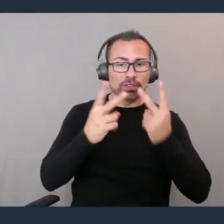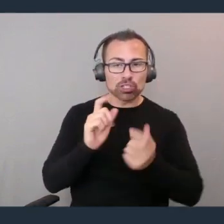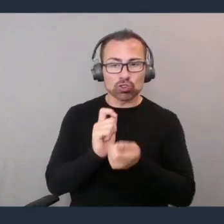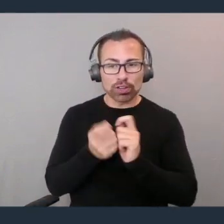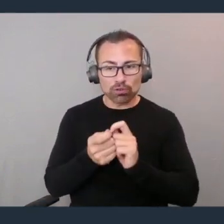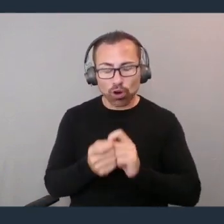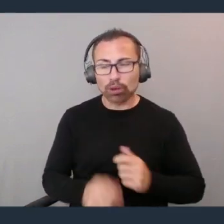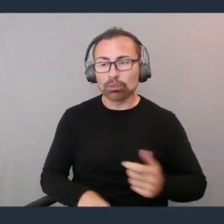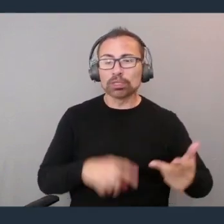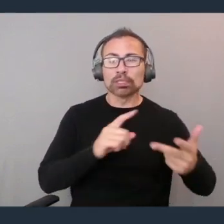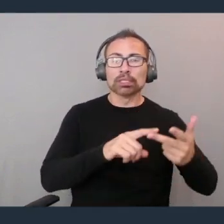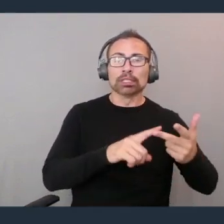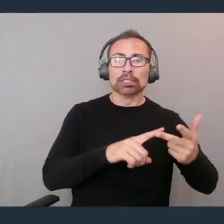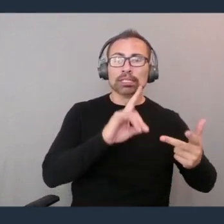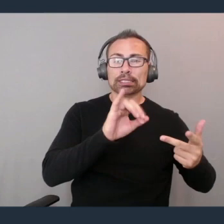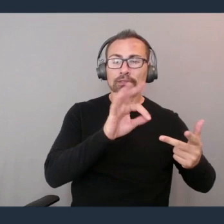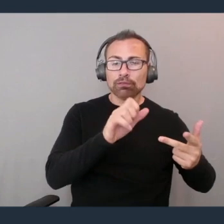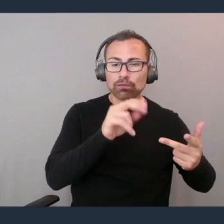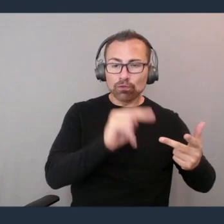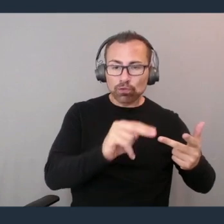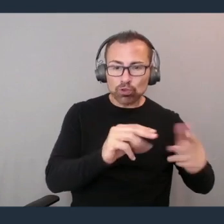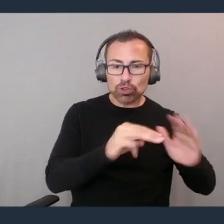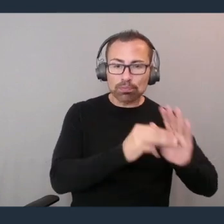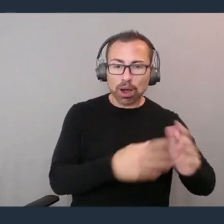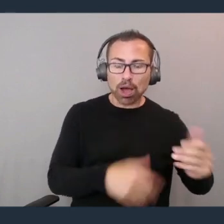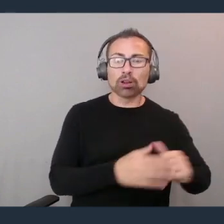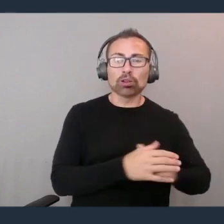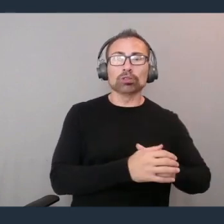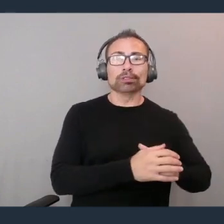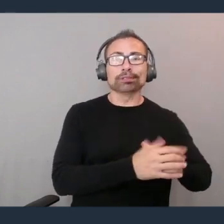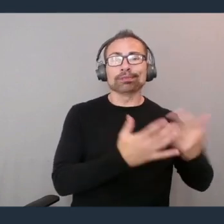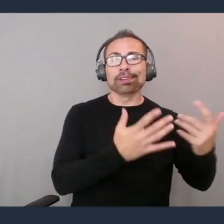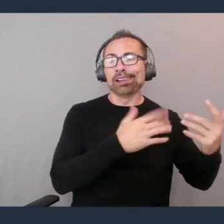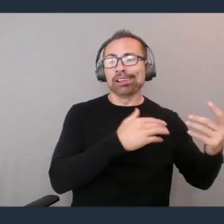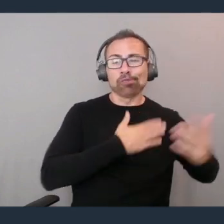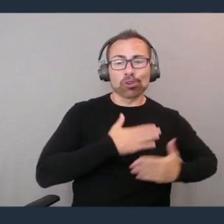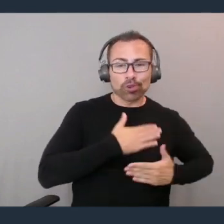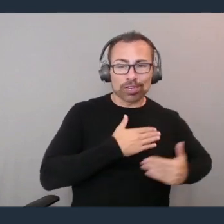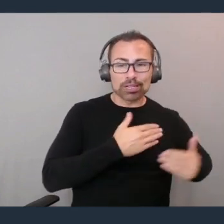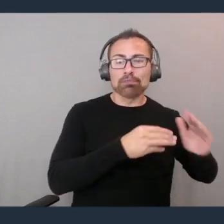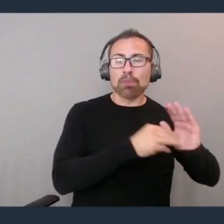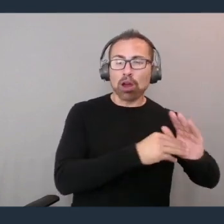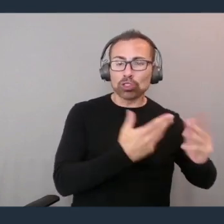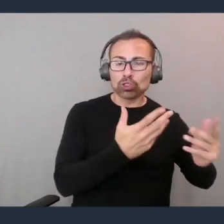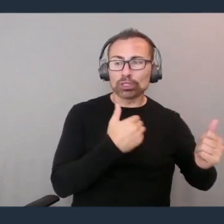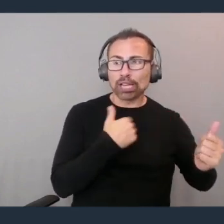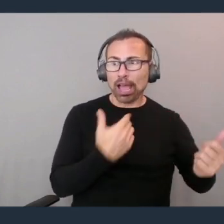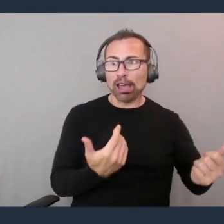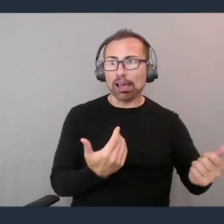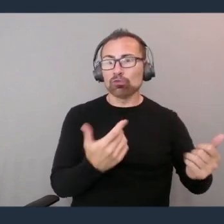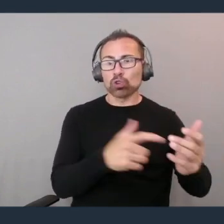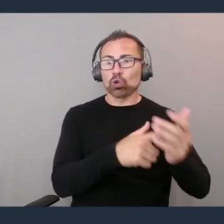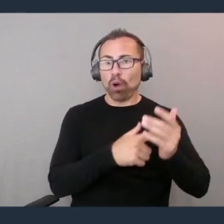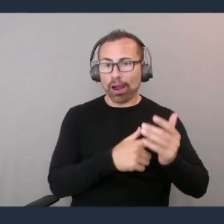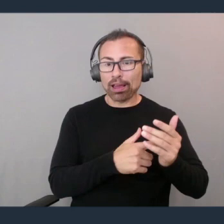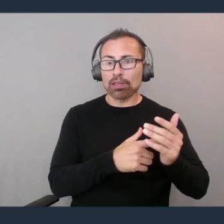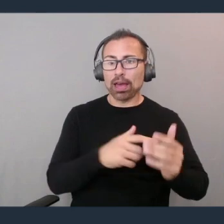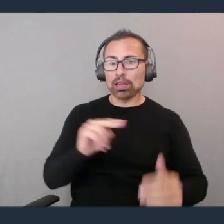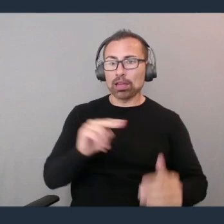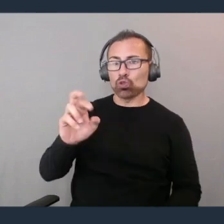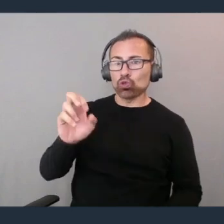require kind of that more memory and that neuron link to really be performant. And then what